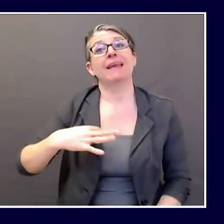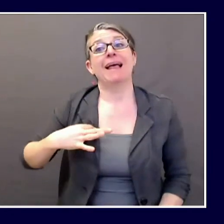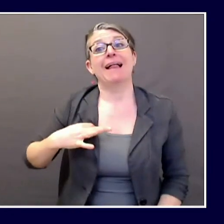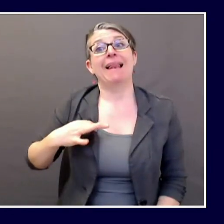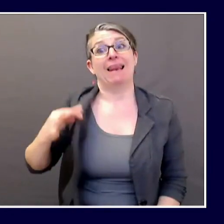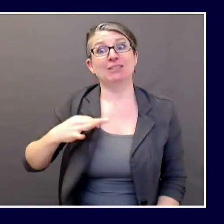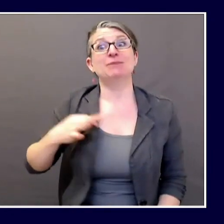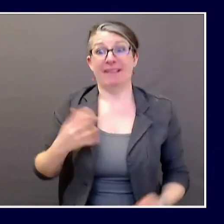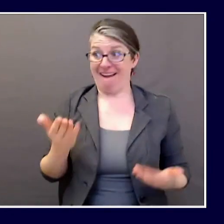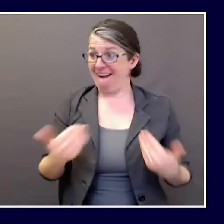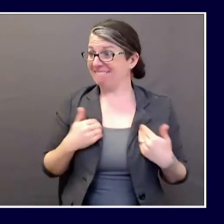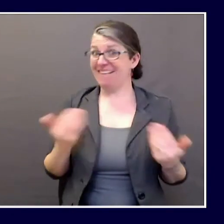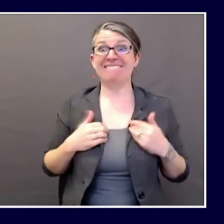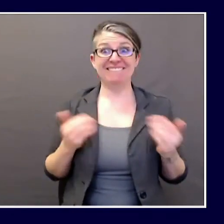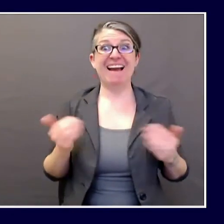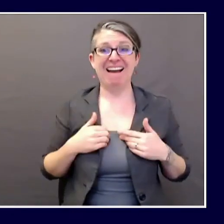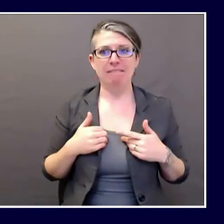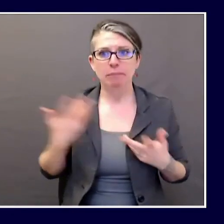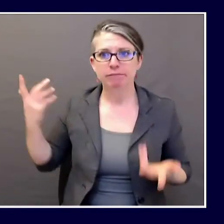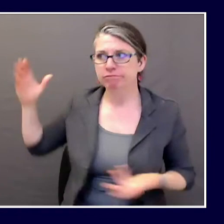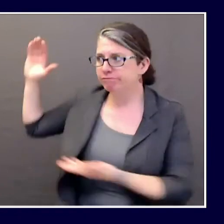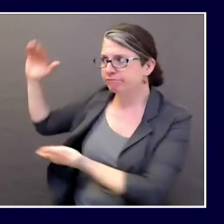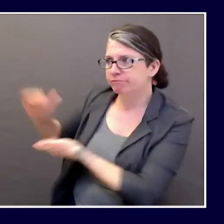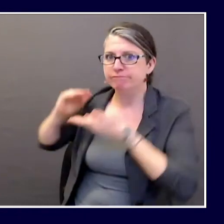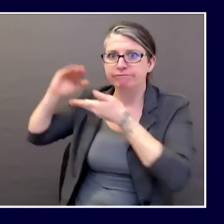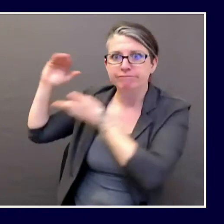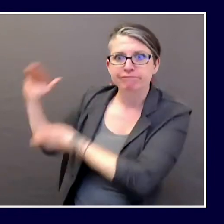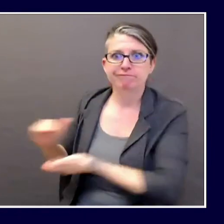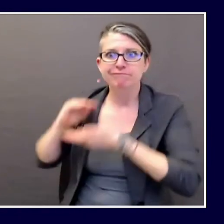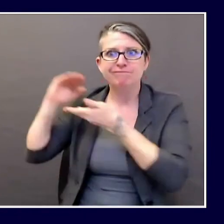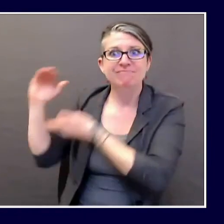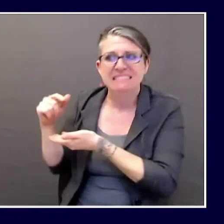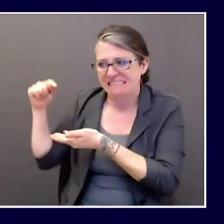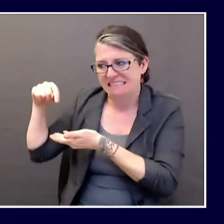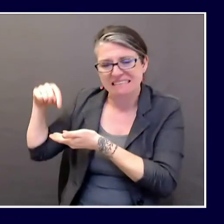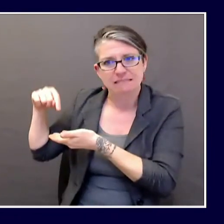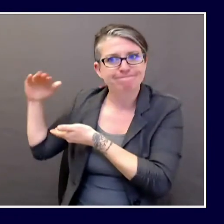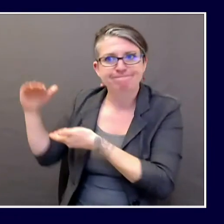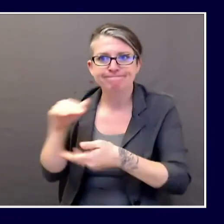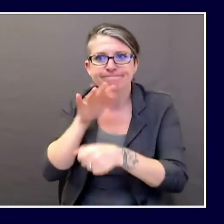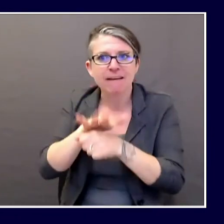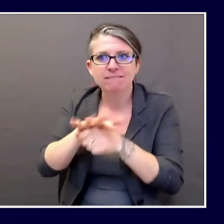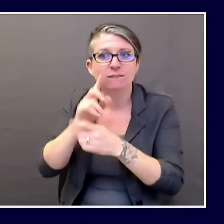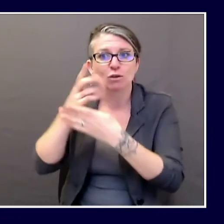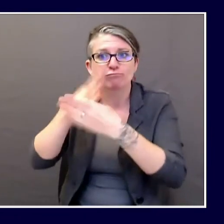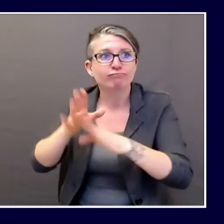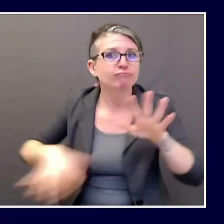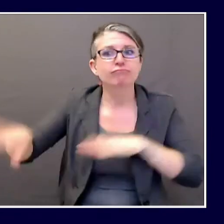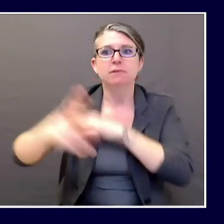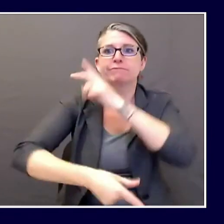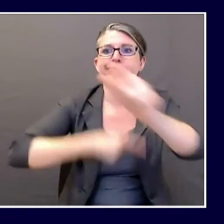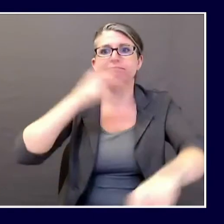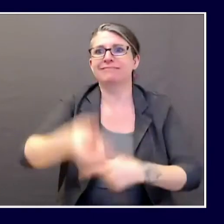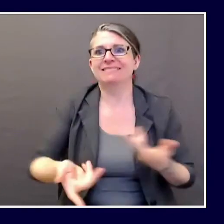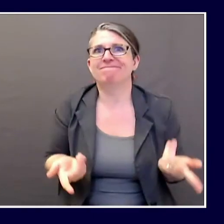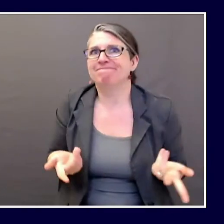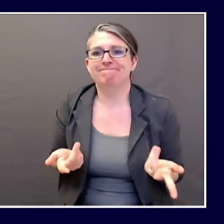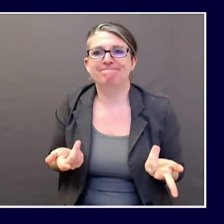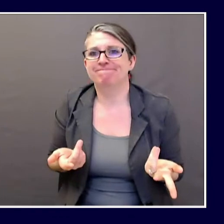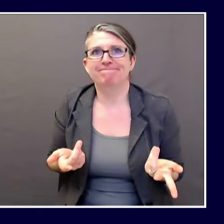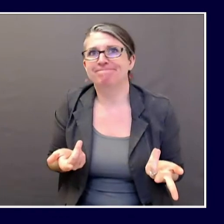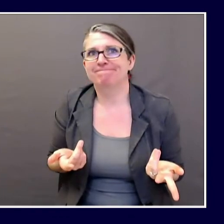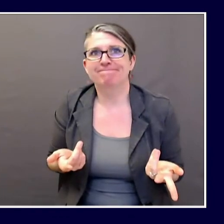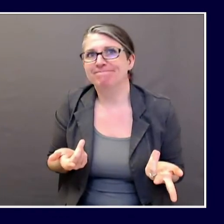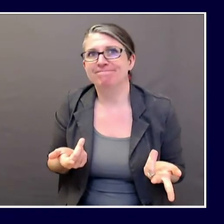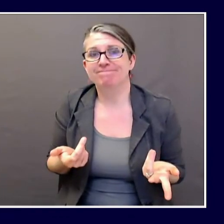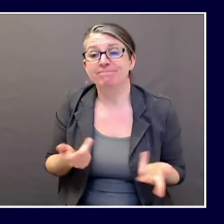change from May 1st with eligibility, but 4th of July as when we really start getting into the swing of larger scale